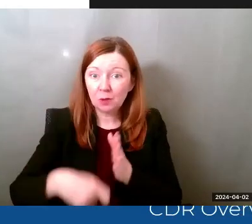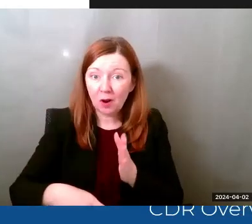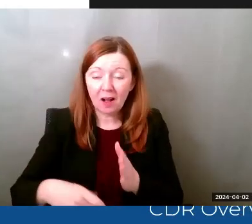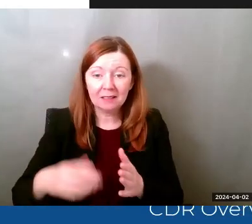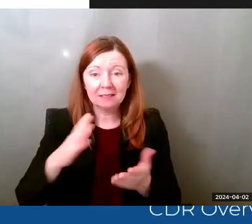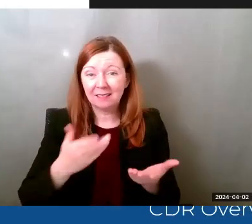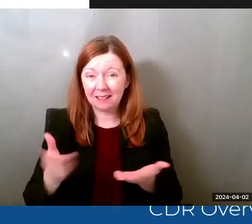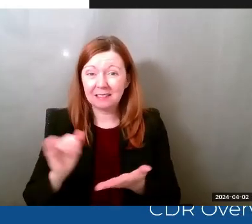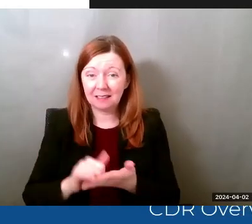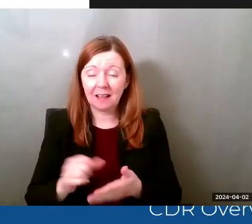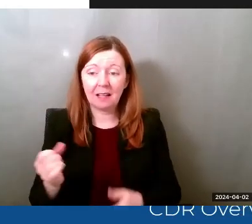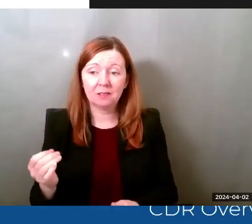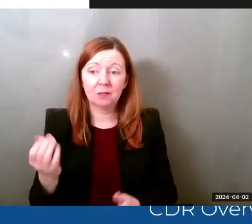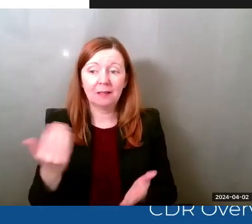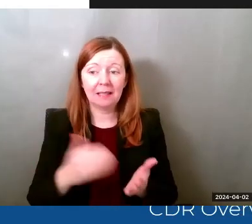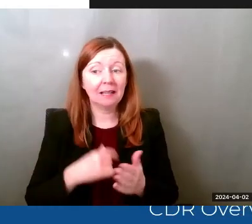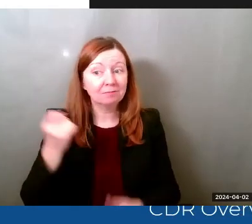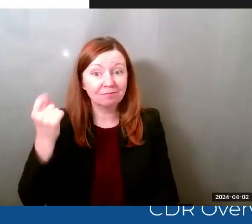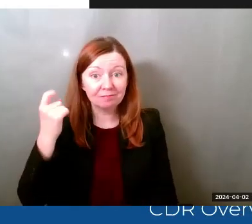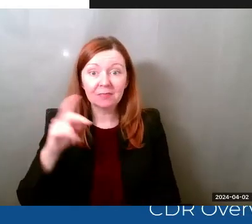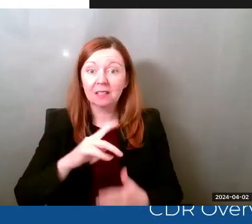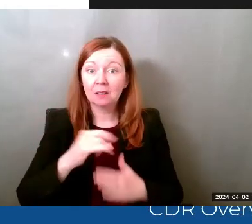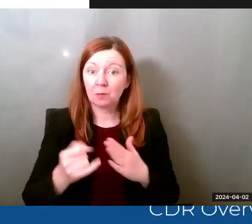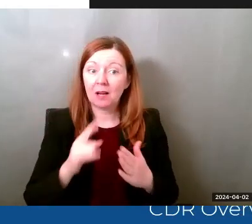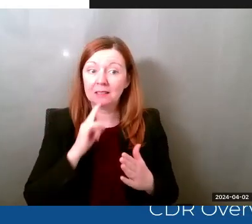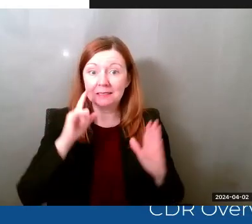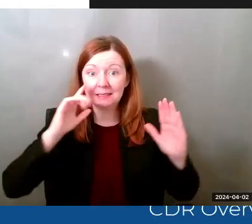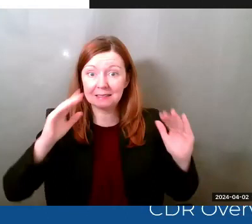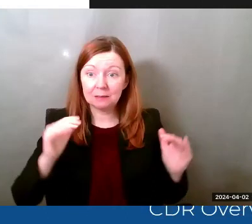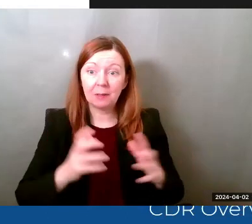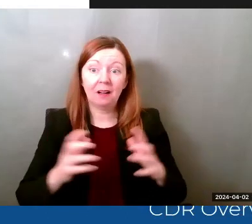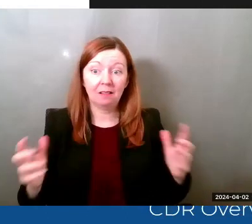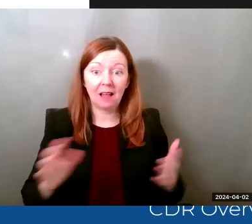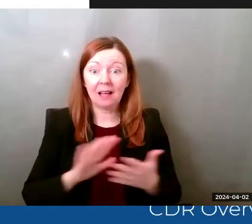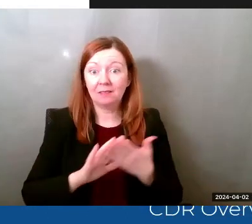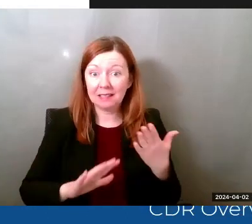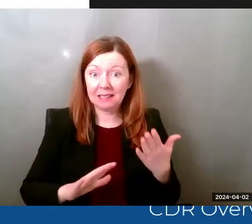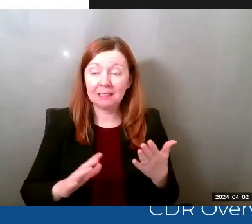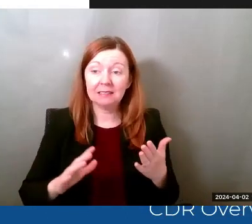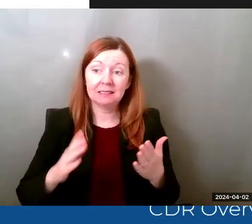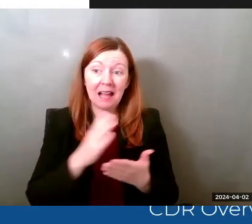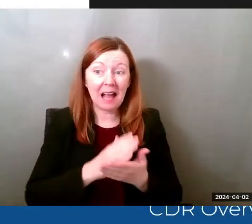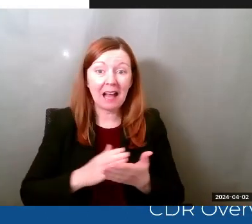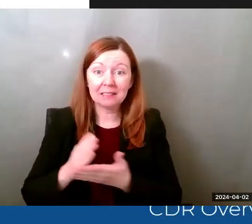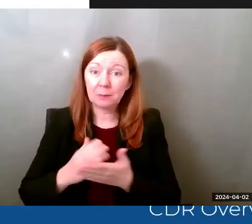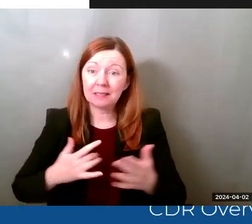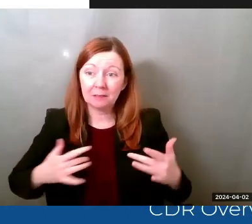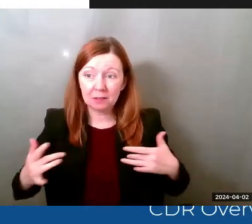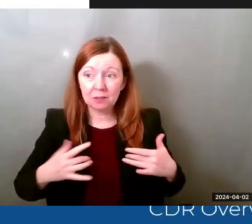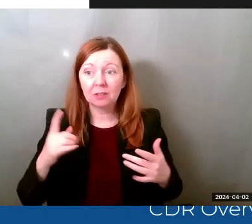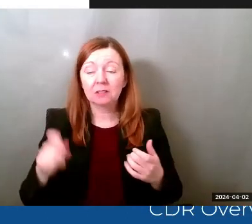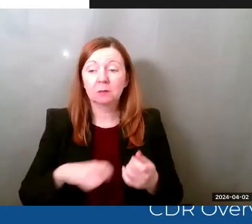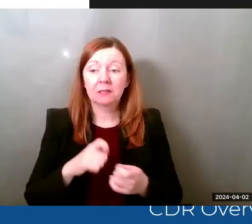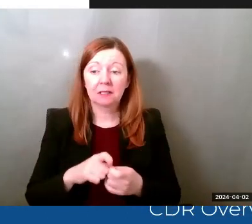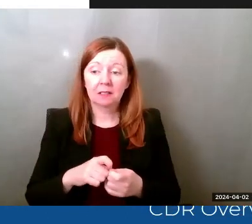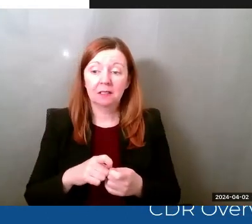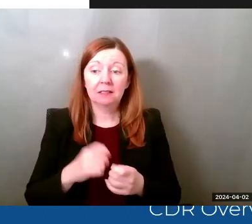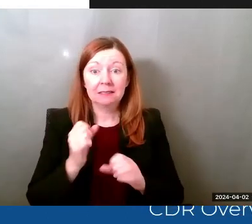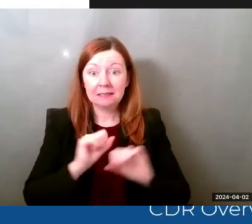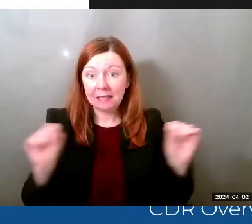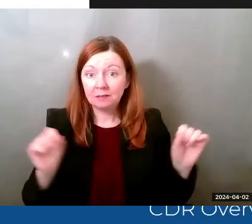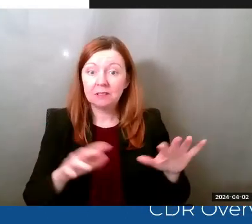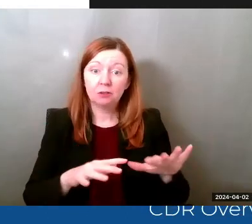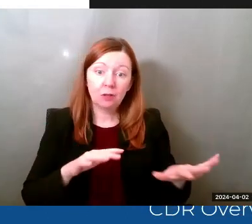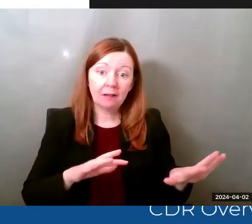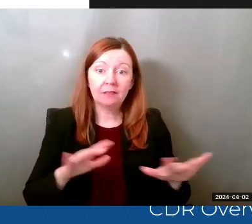things like that. So again, I understand the project is anticipating a lot of these aspects of the concern, particularly safety,